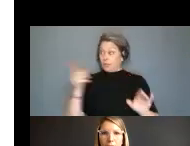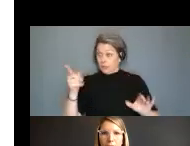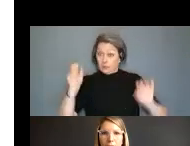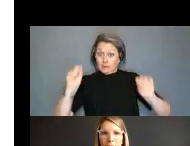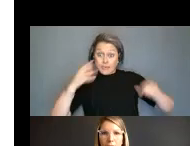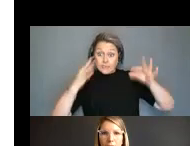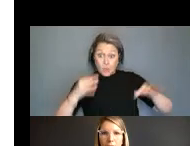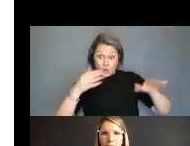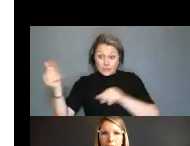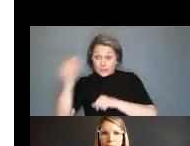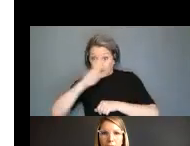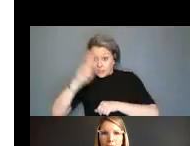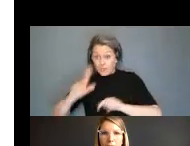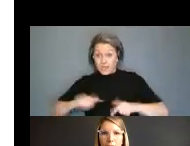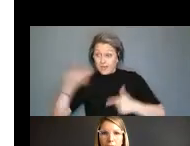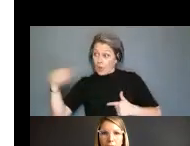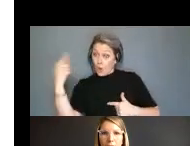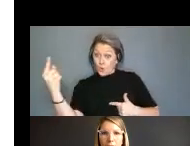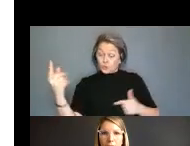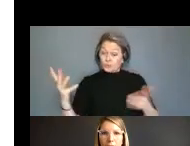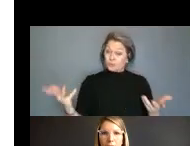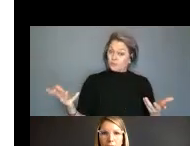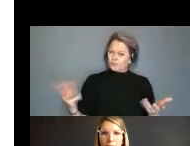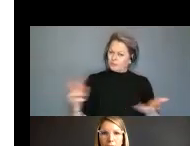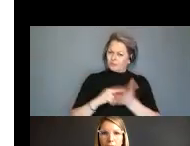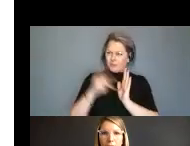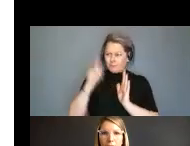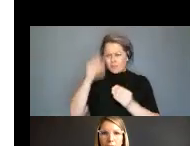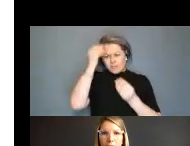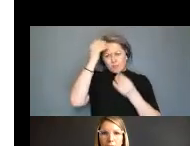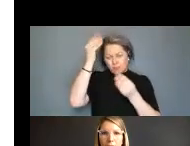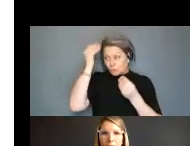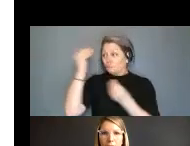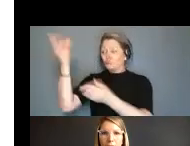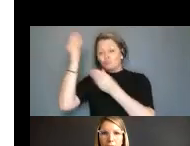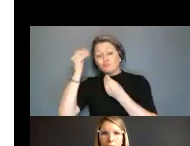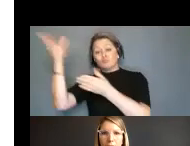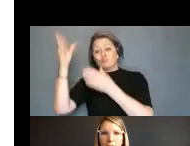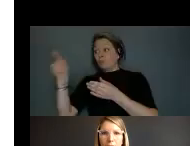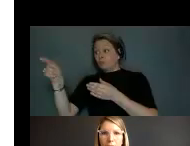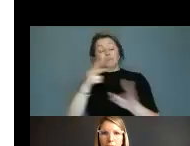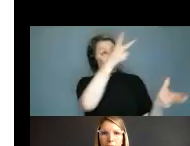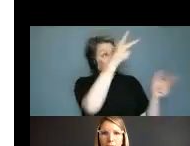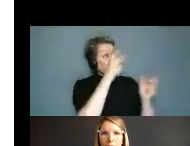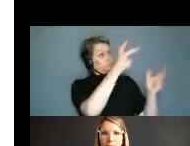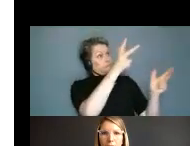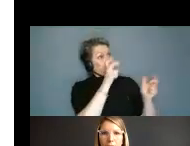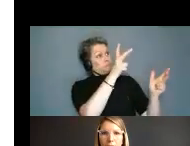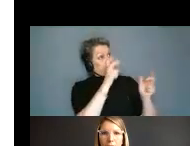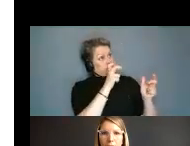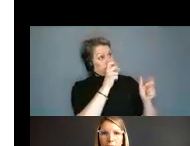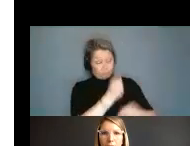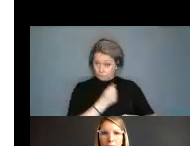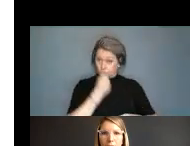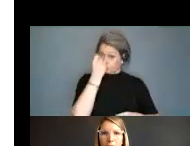decision? Don't ask me to make an informed decision without enough information. So then once he has it, does he understand? How's that dialogue? So